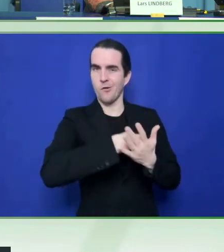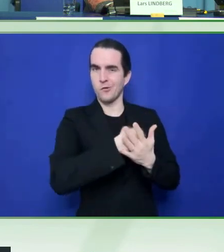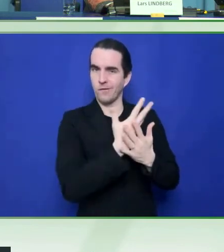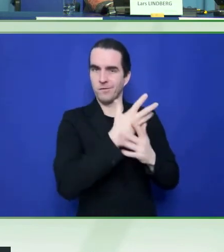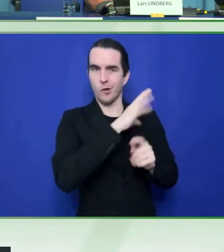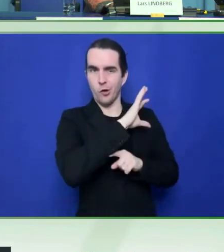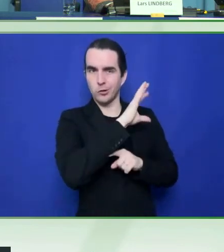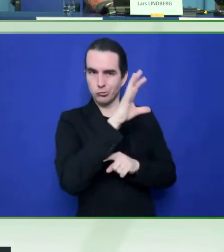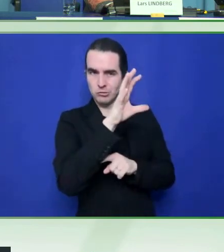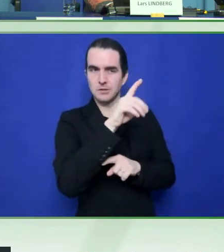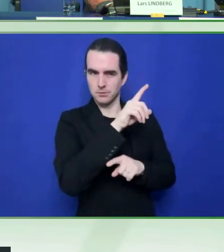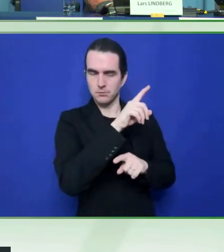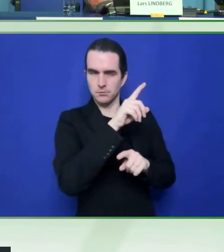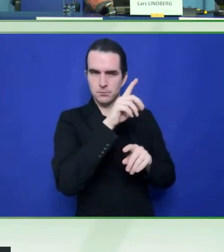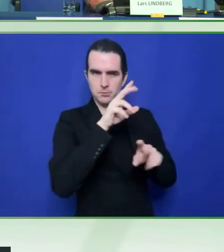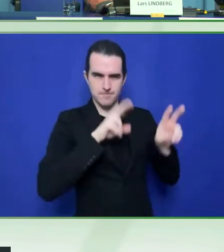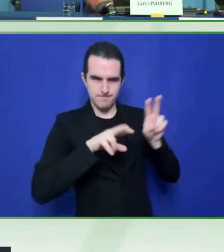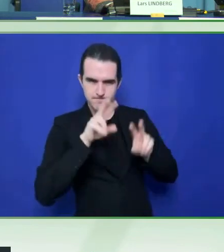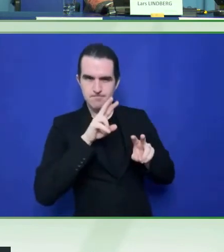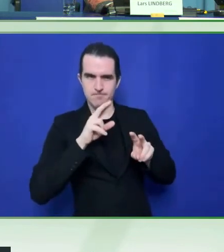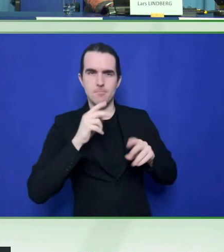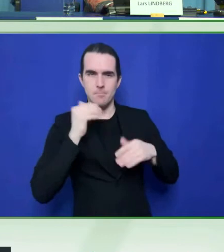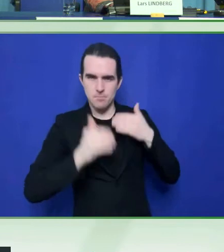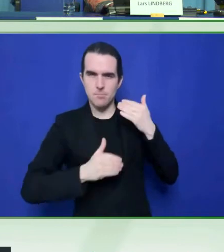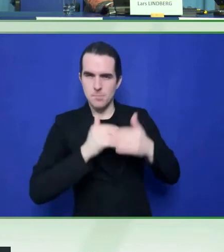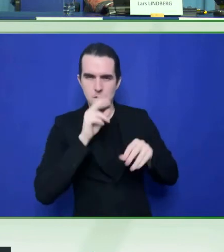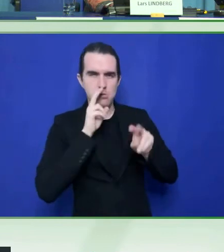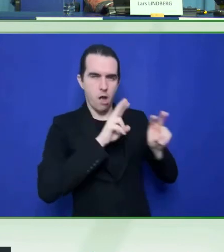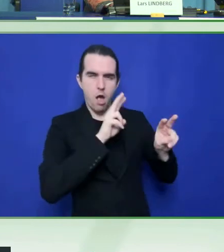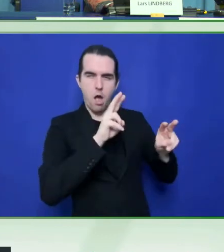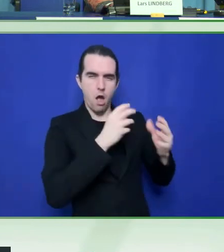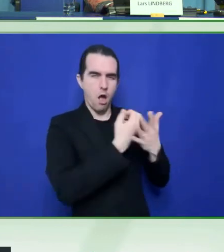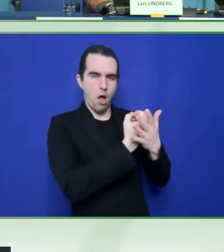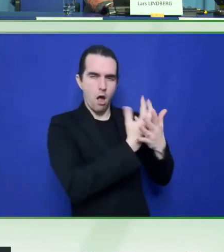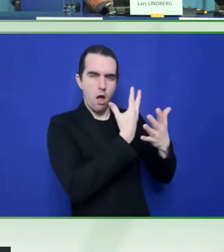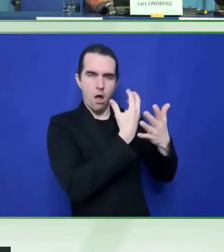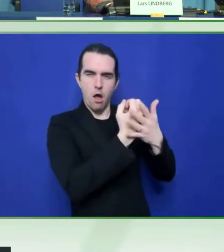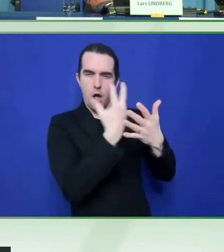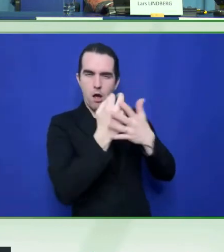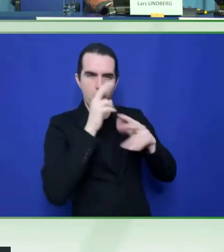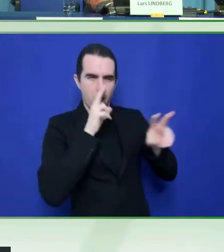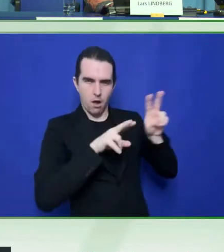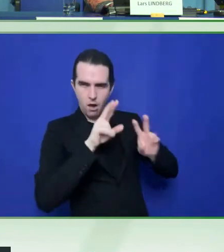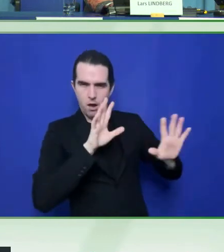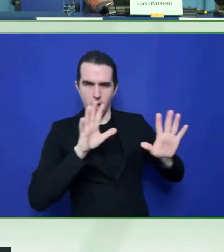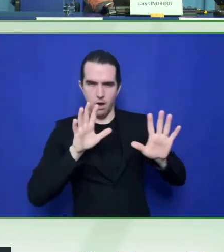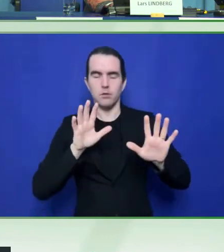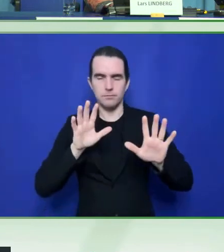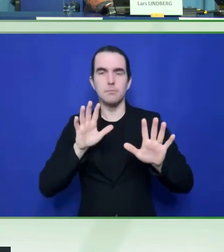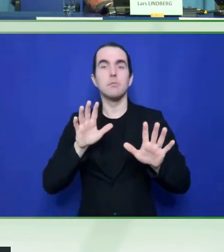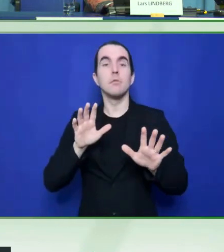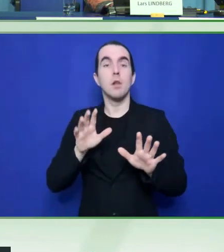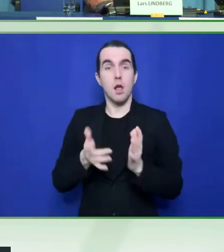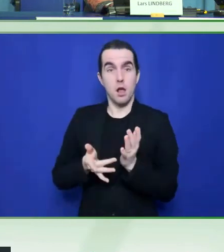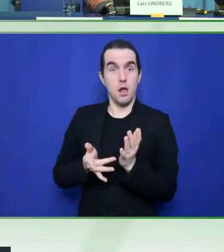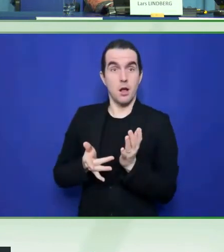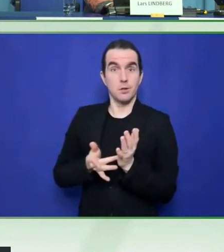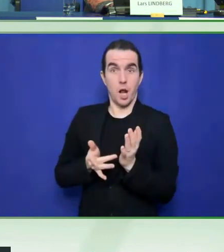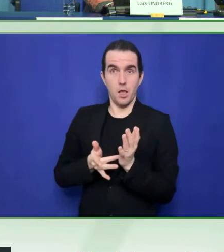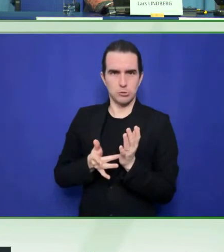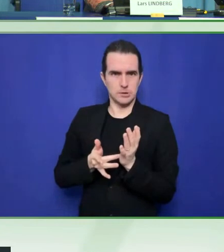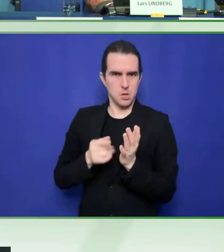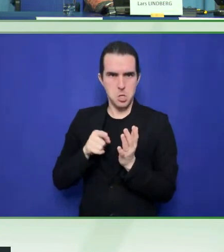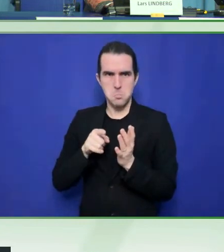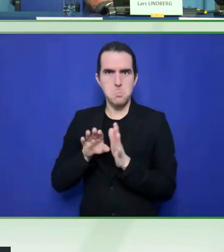life are not themselves something new, and also know that the new technology can both be a door opener to